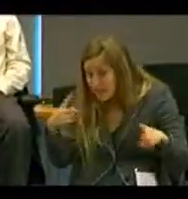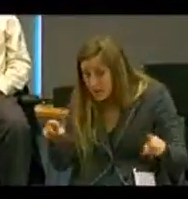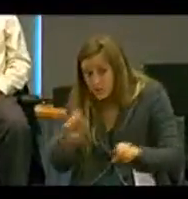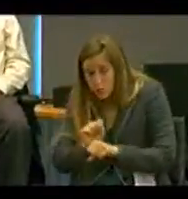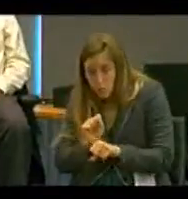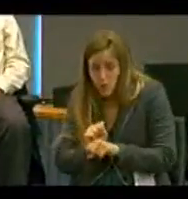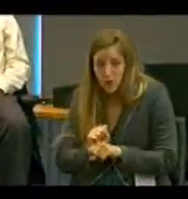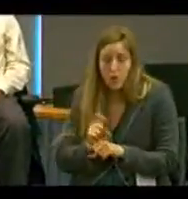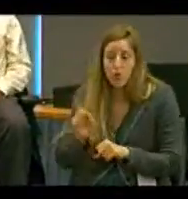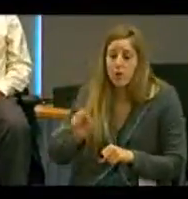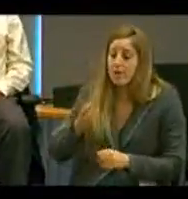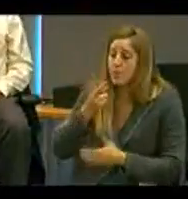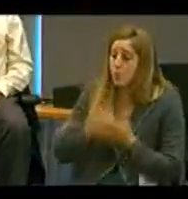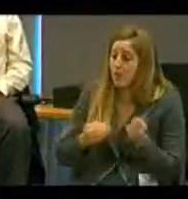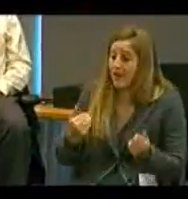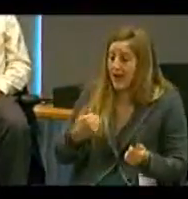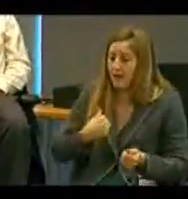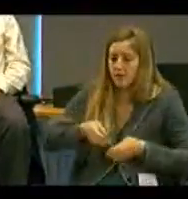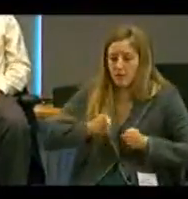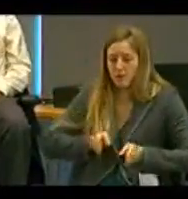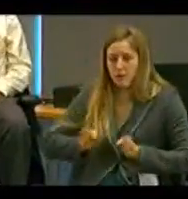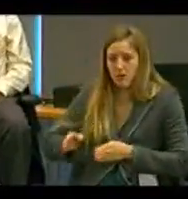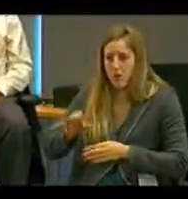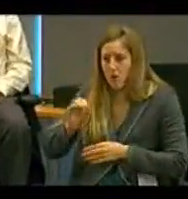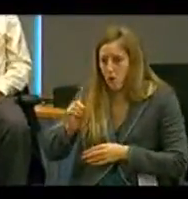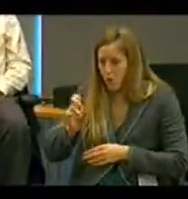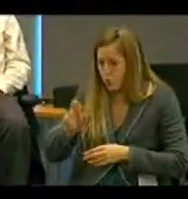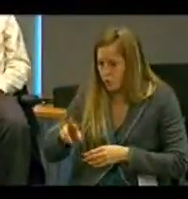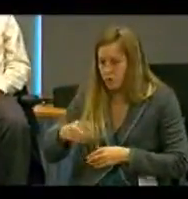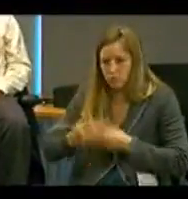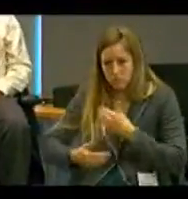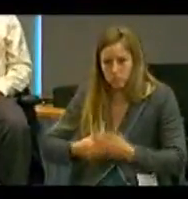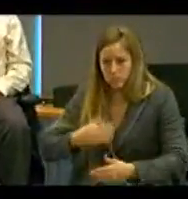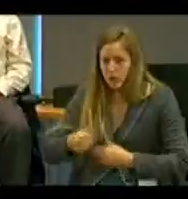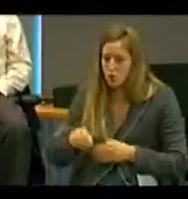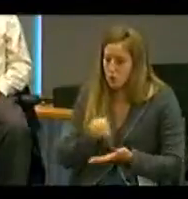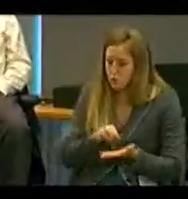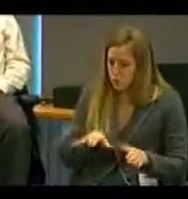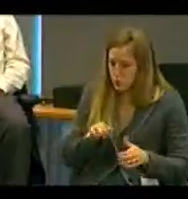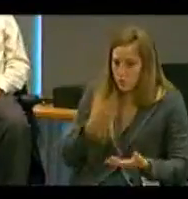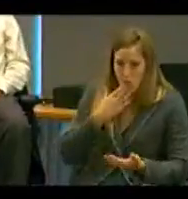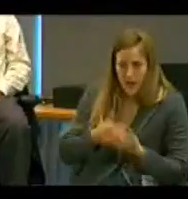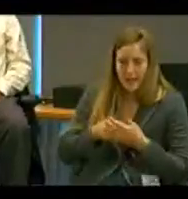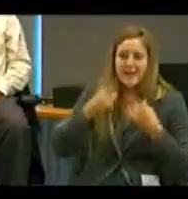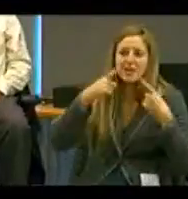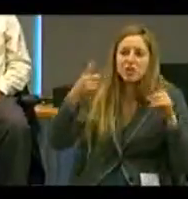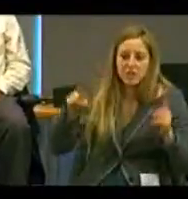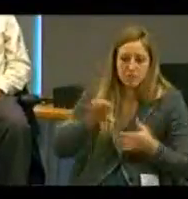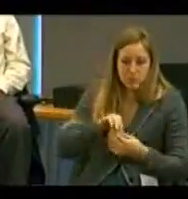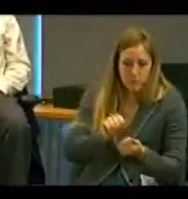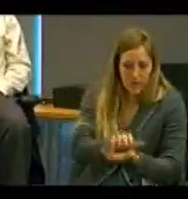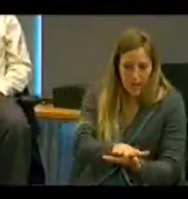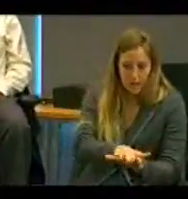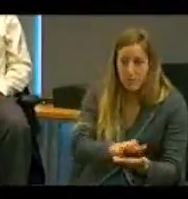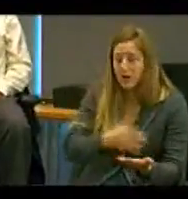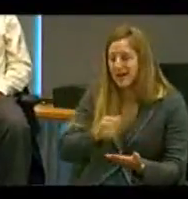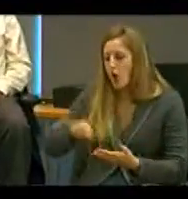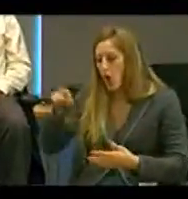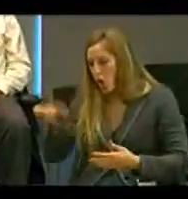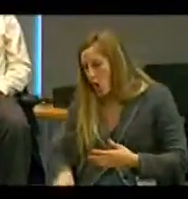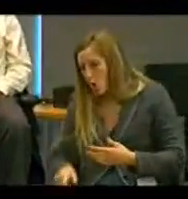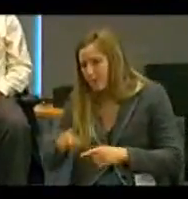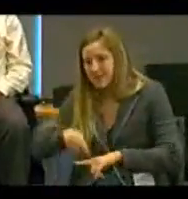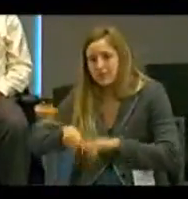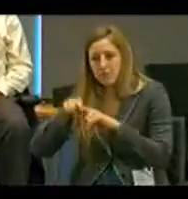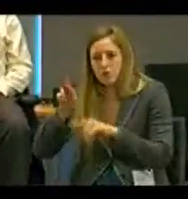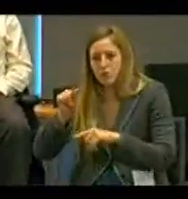both order and students are doing well achievement-wise and very low suspension rates and very low levels of disparities,